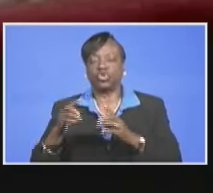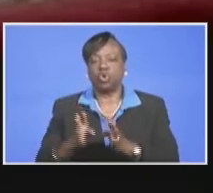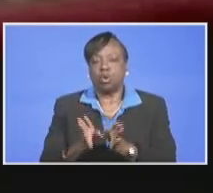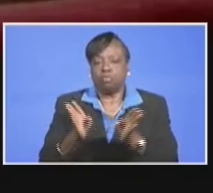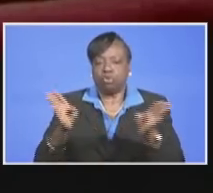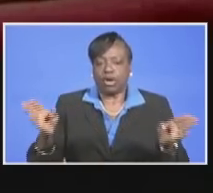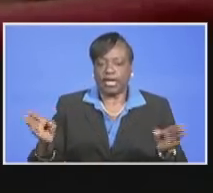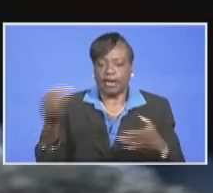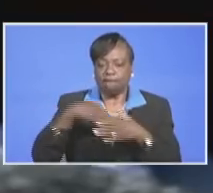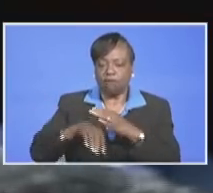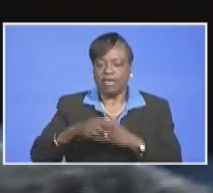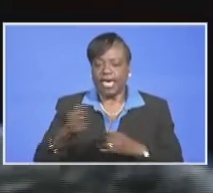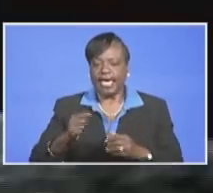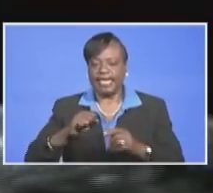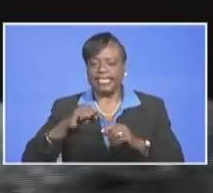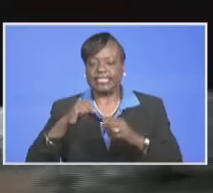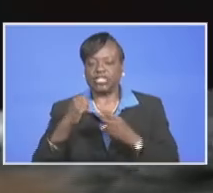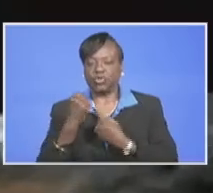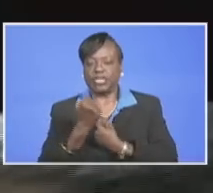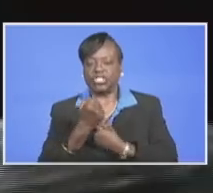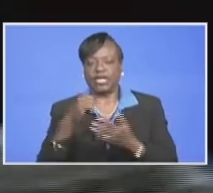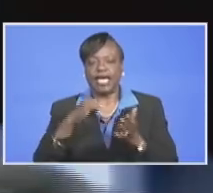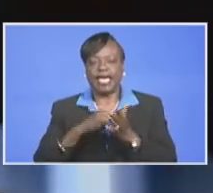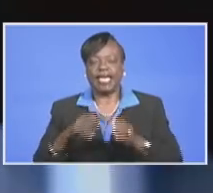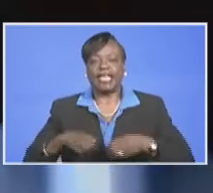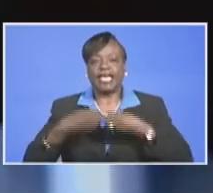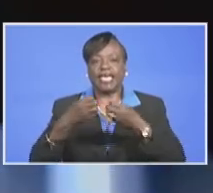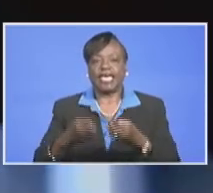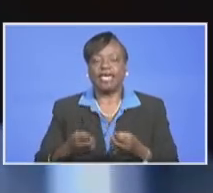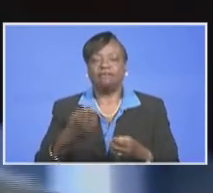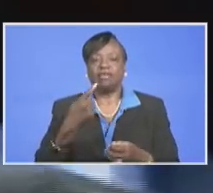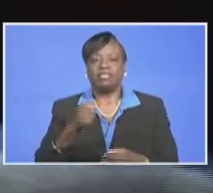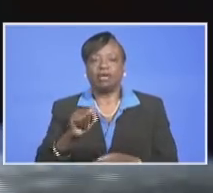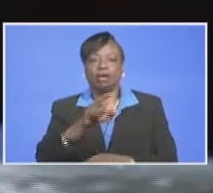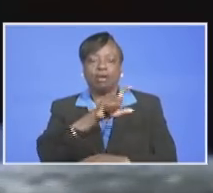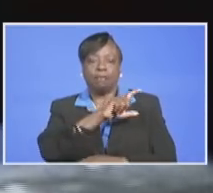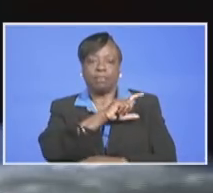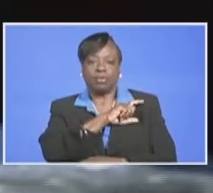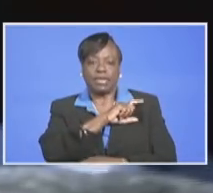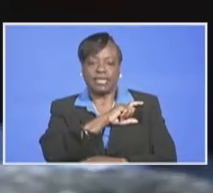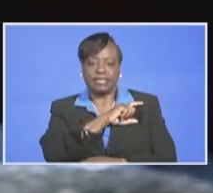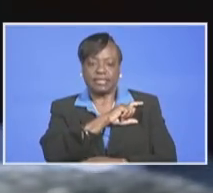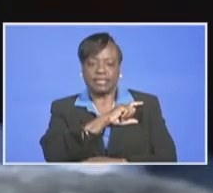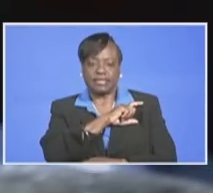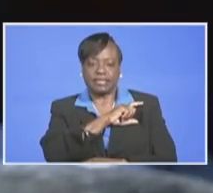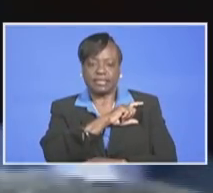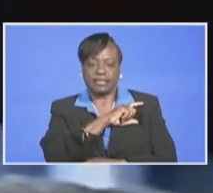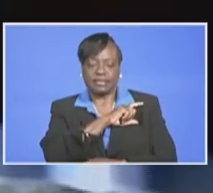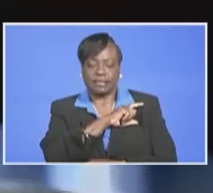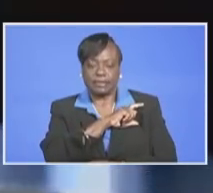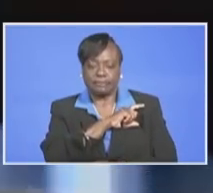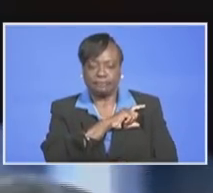any situation. It gave the police carte blanche,